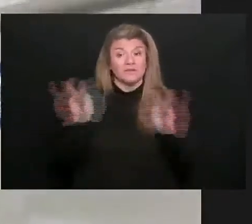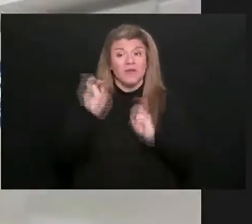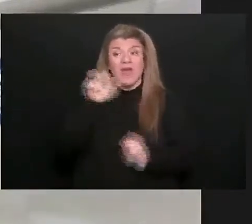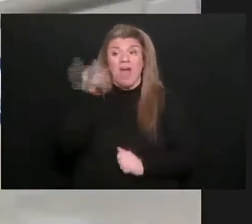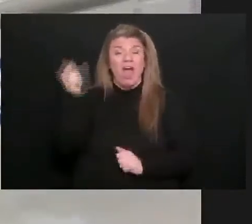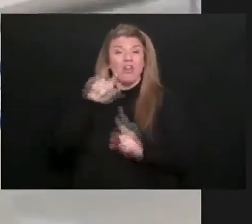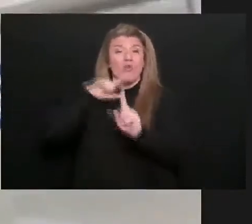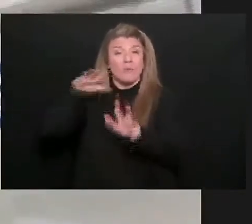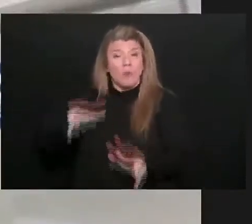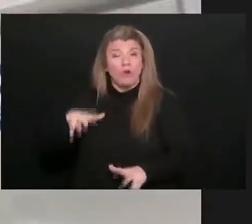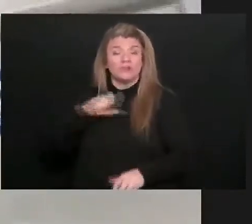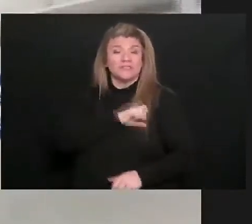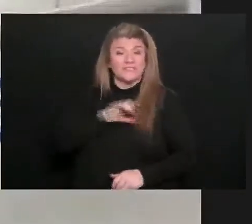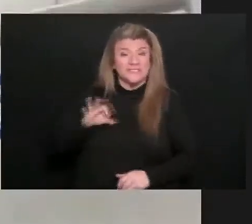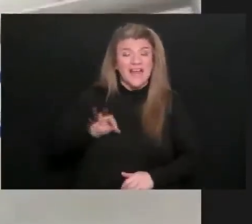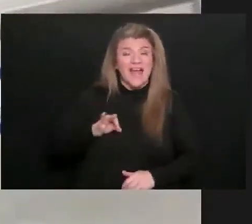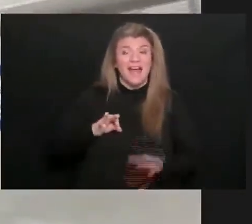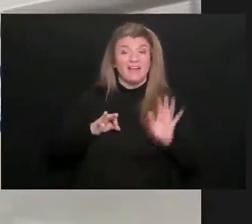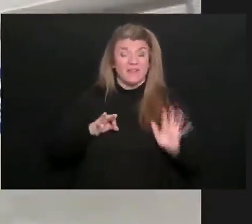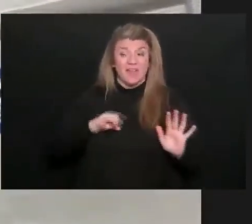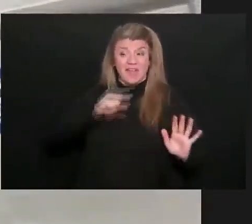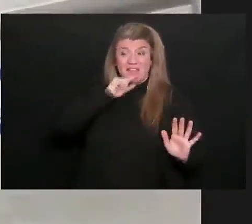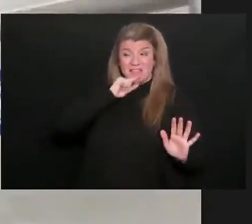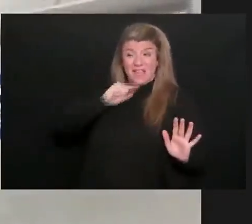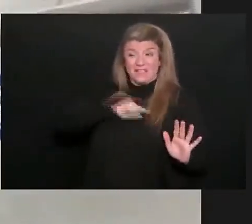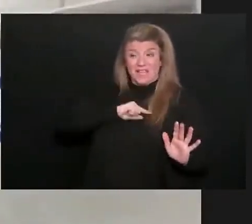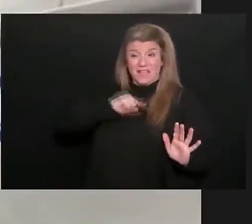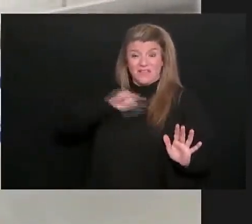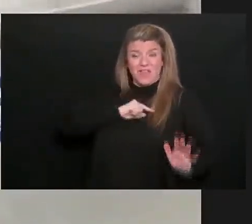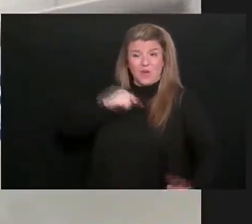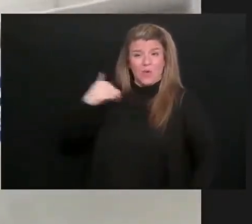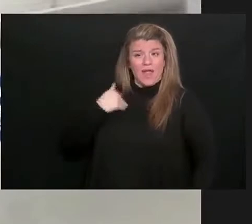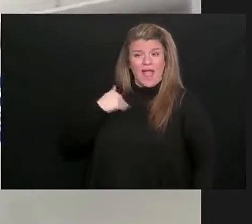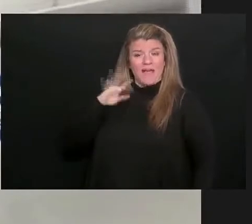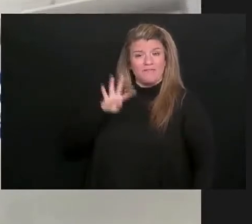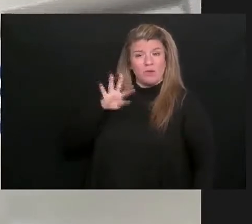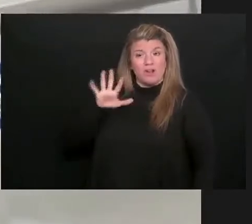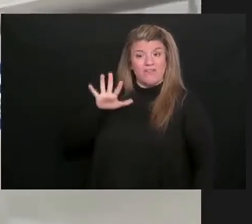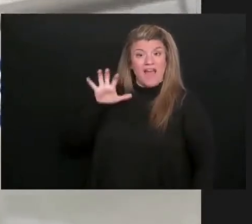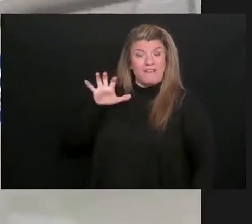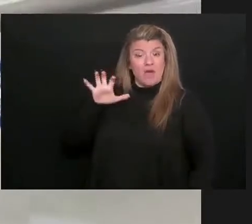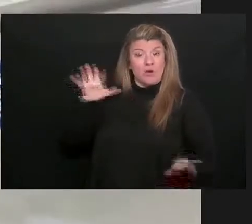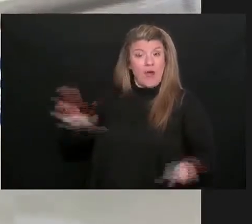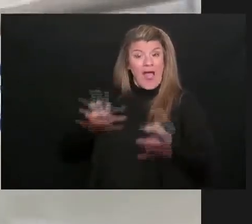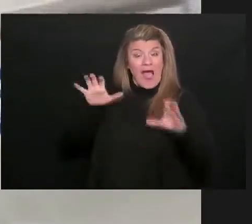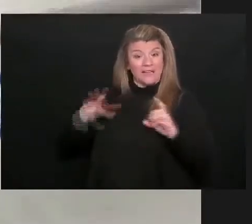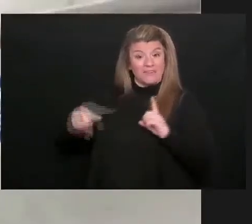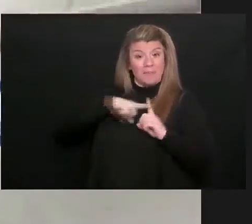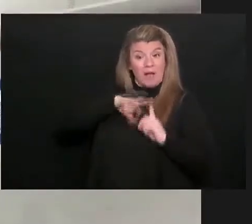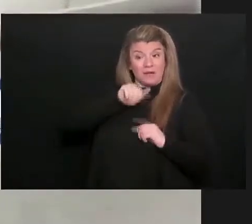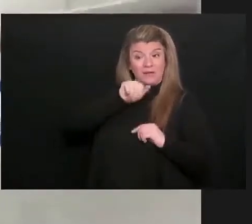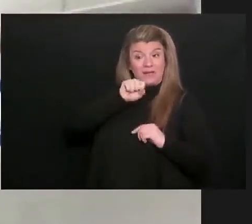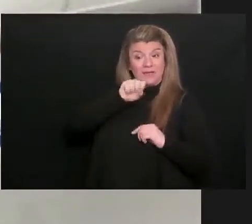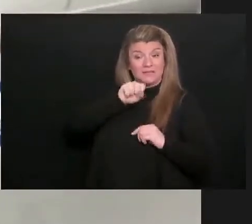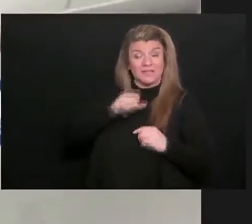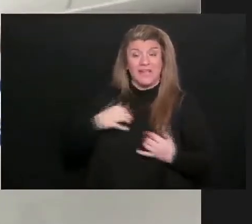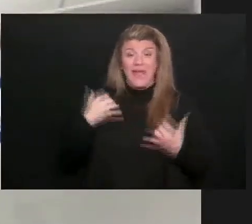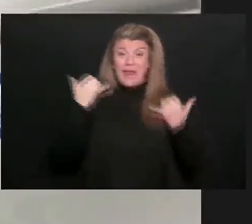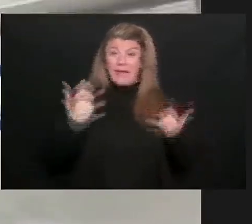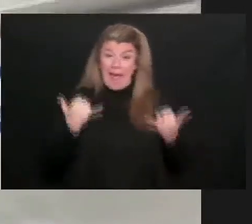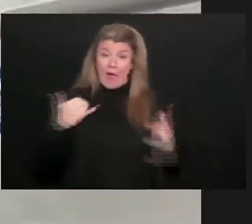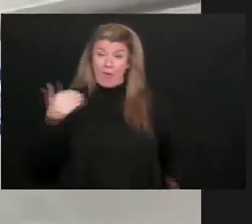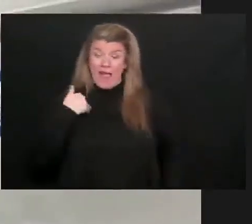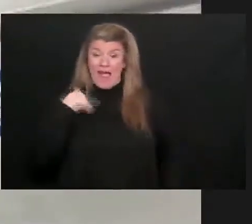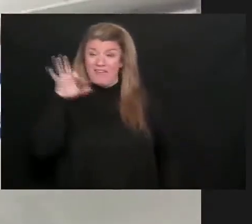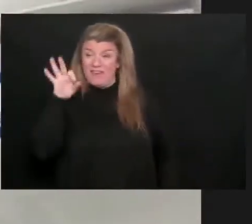staffers. Thanksgiving Day, I believe we had 4,500 active cases in West Virginia. Today, we are just shy of 9,000.